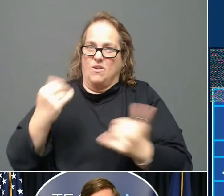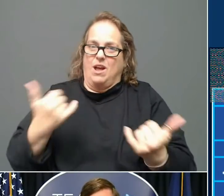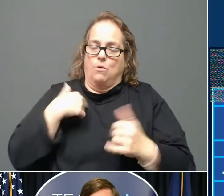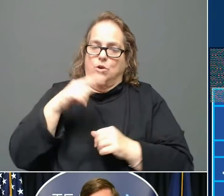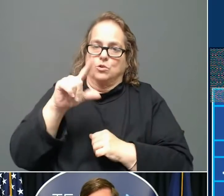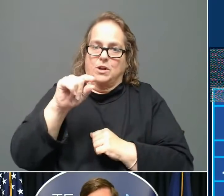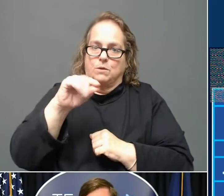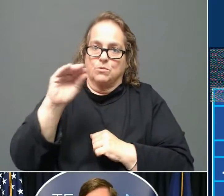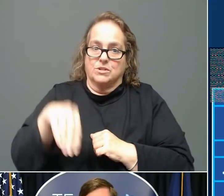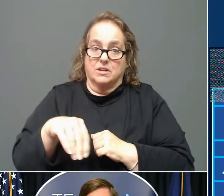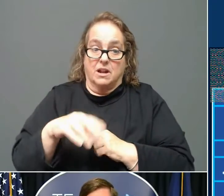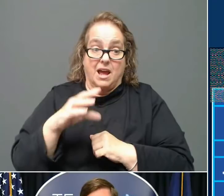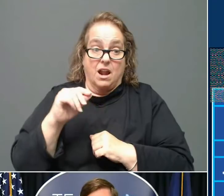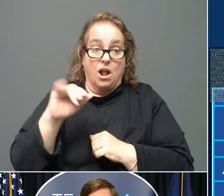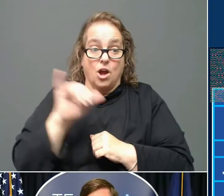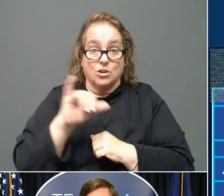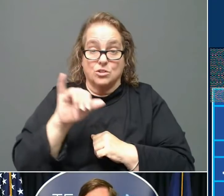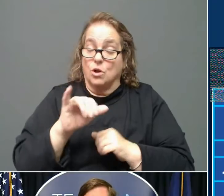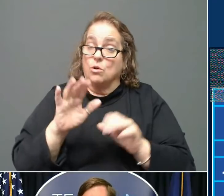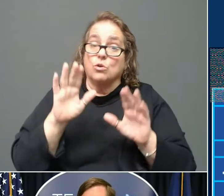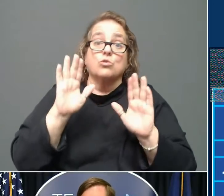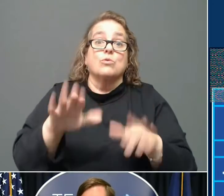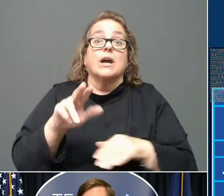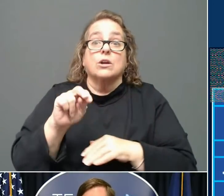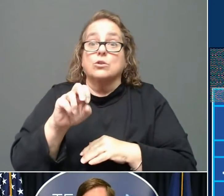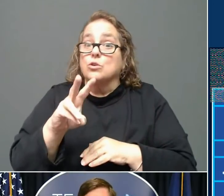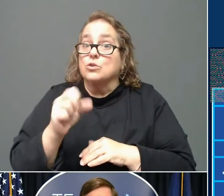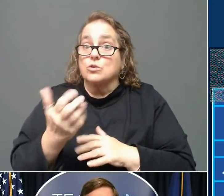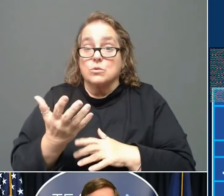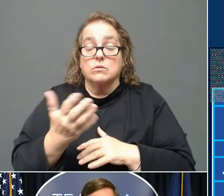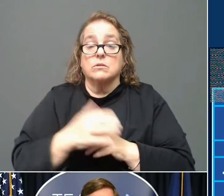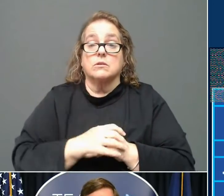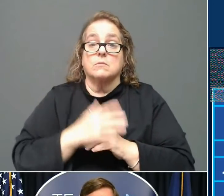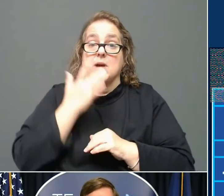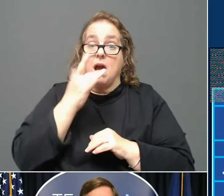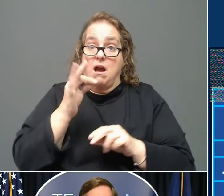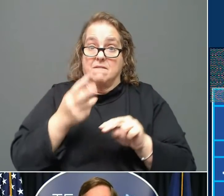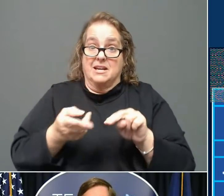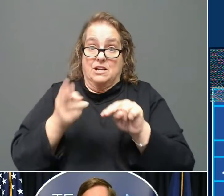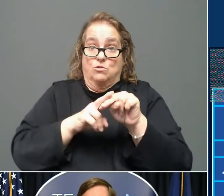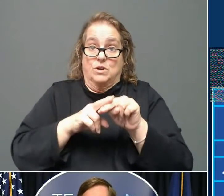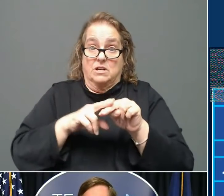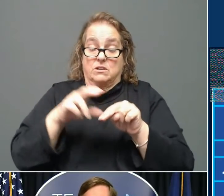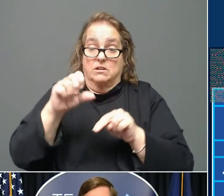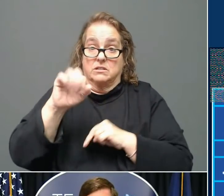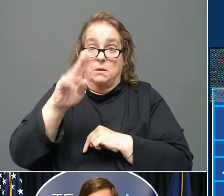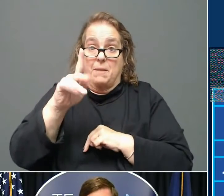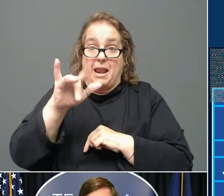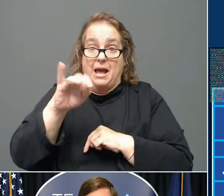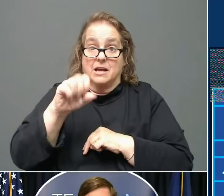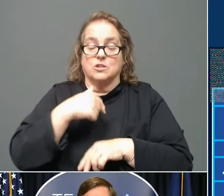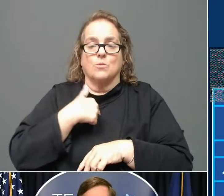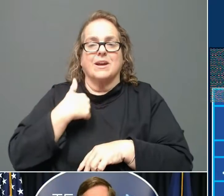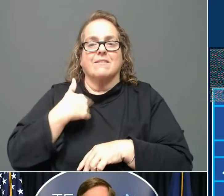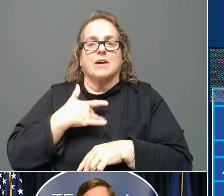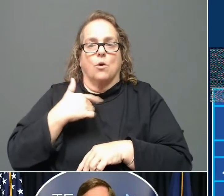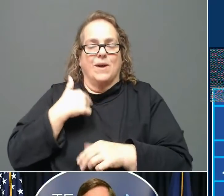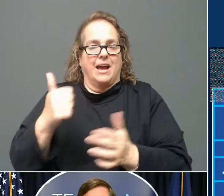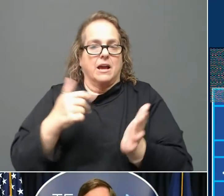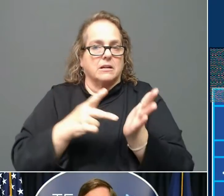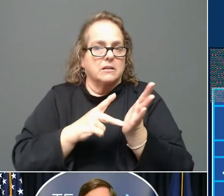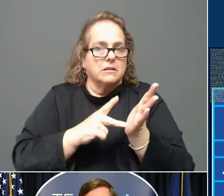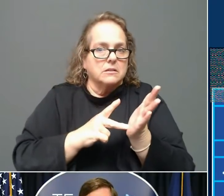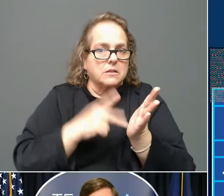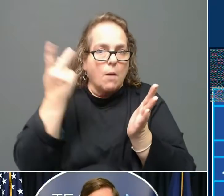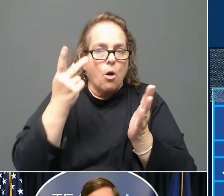this? Because it's great news. Because of increasing supply, we believe we're going to double the number of